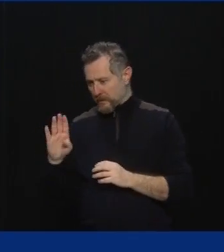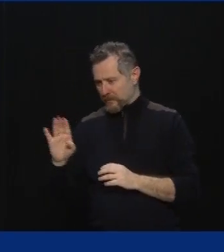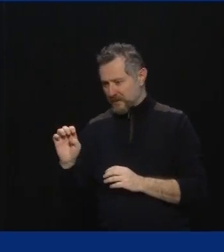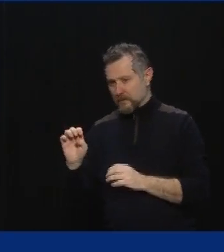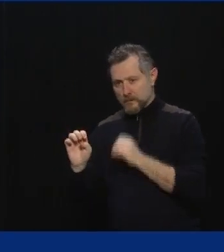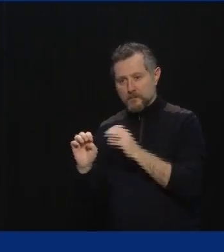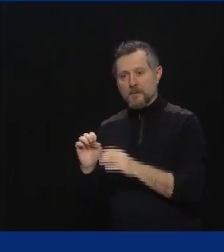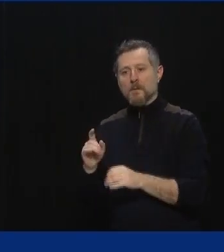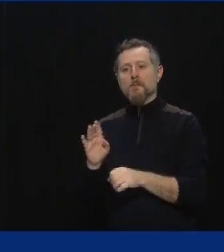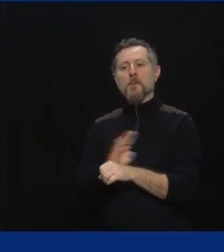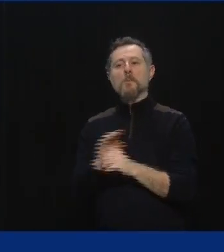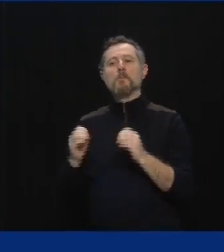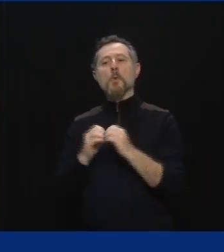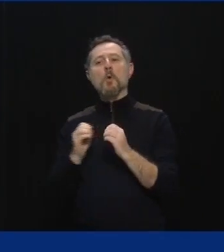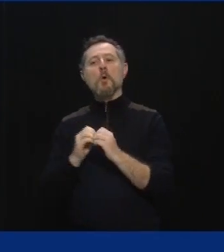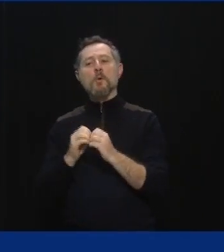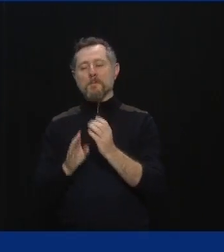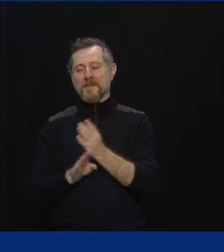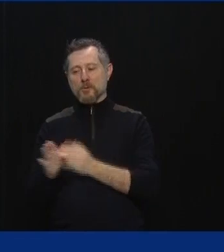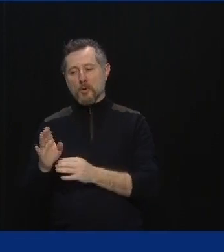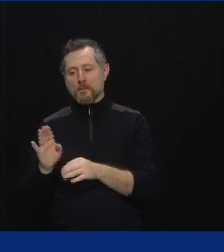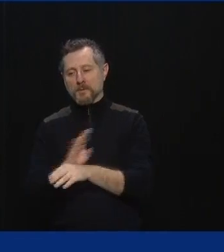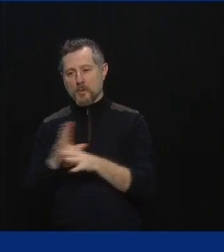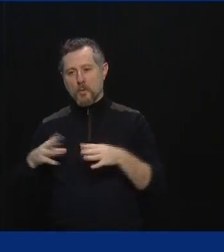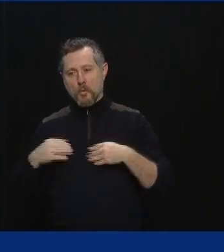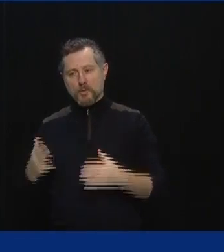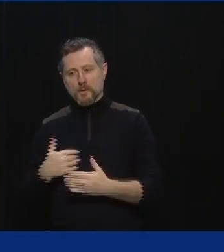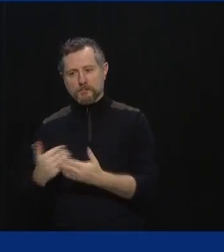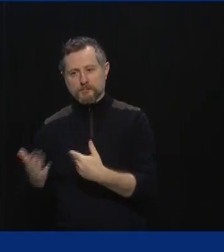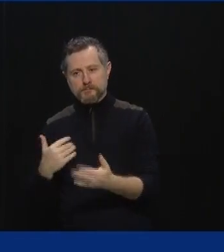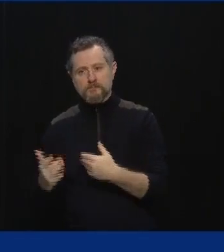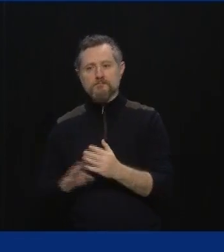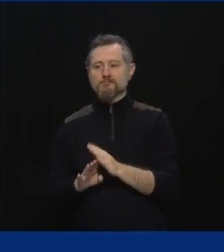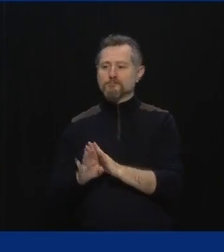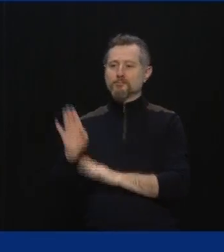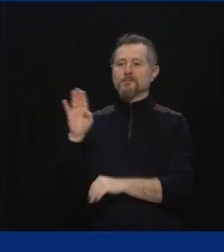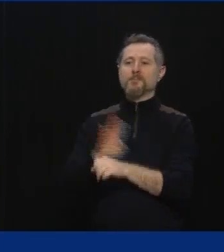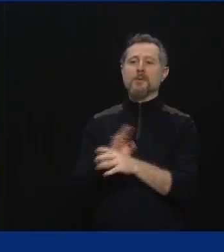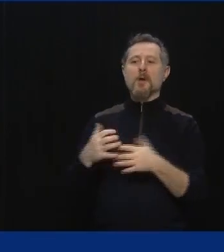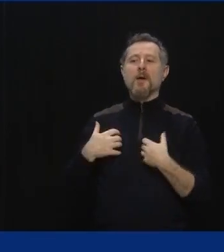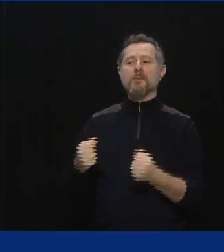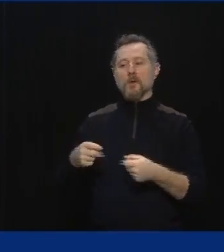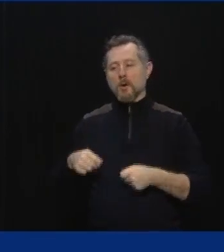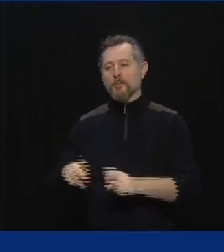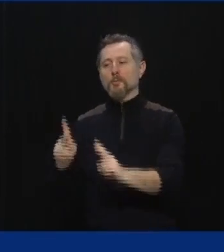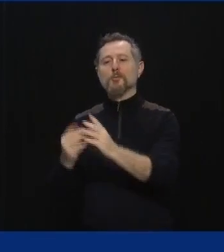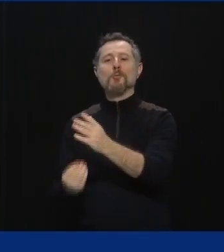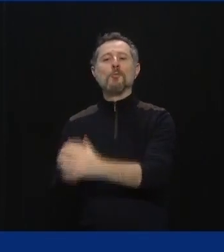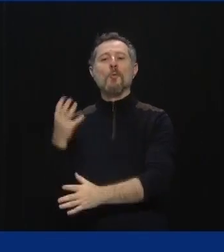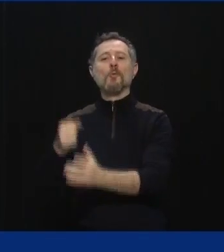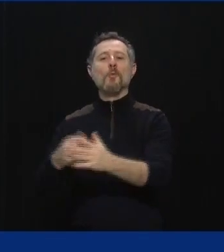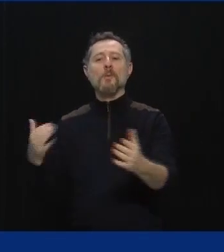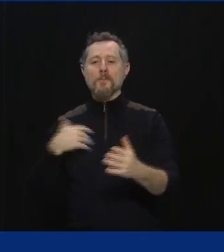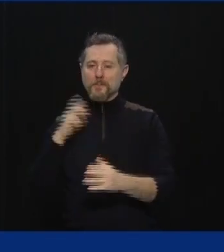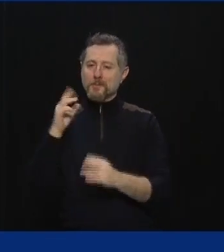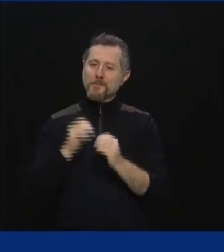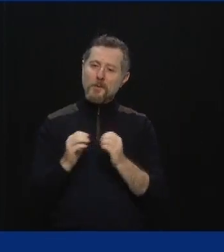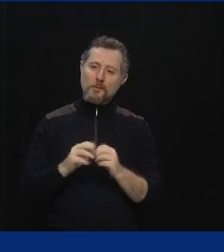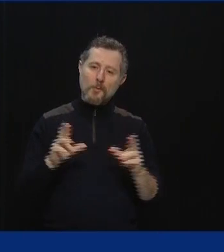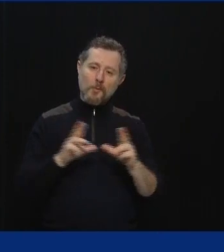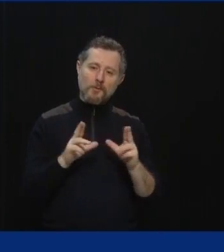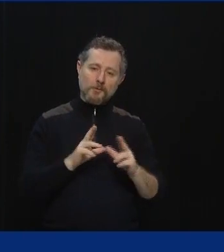minority business-owned businesses to develop and get opportunity to grow and hopefully become union contractors